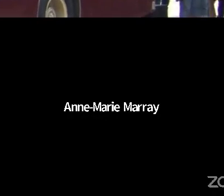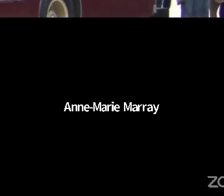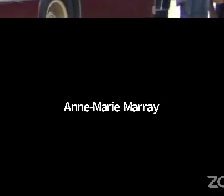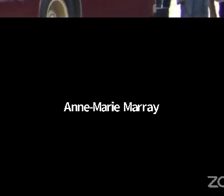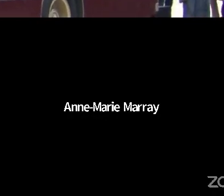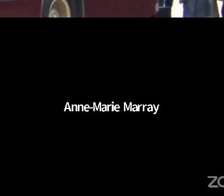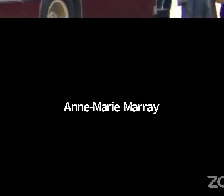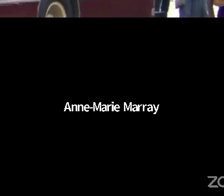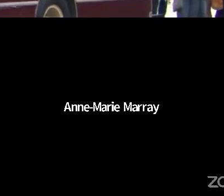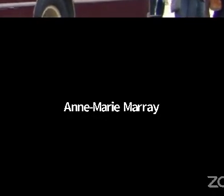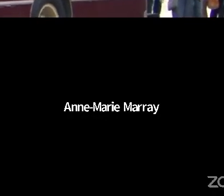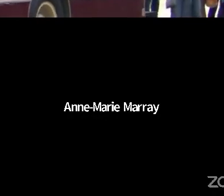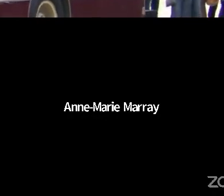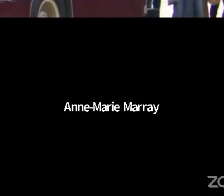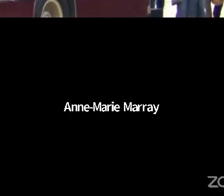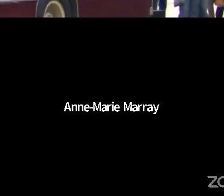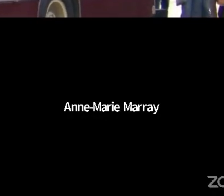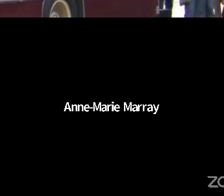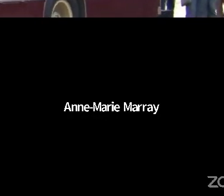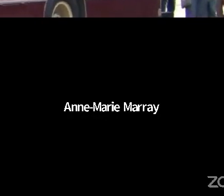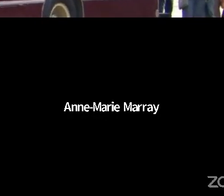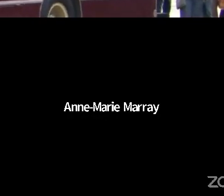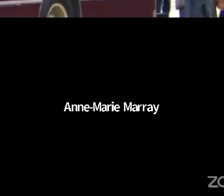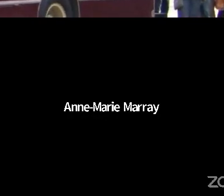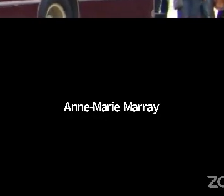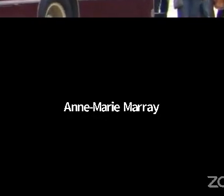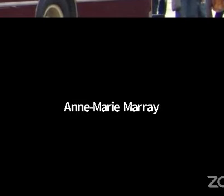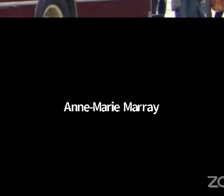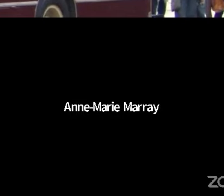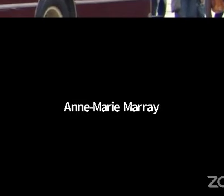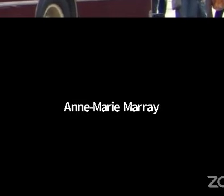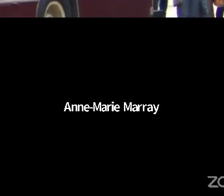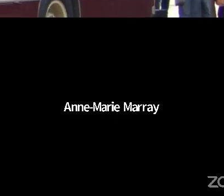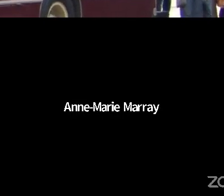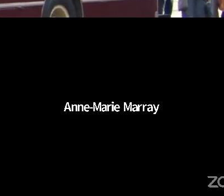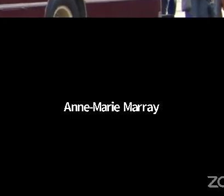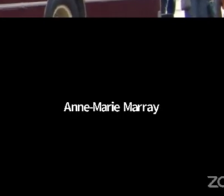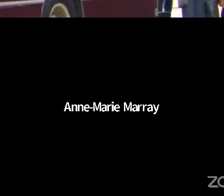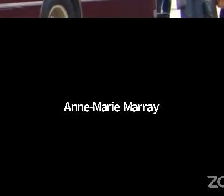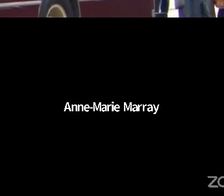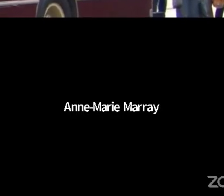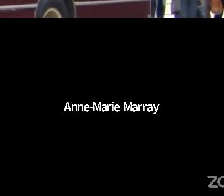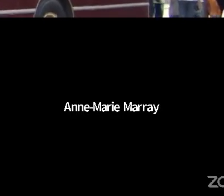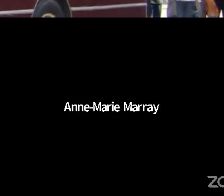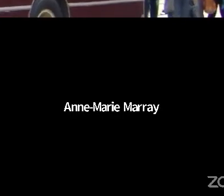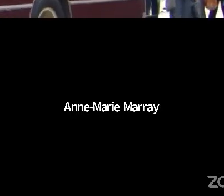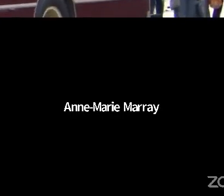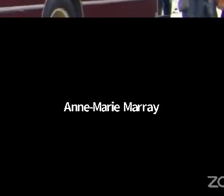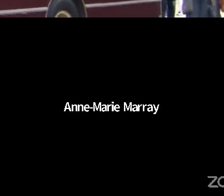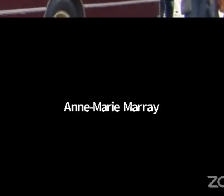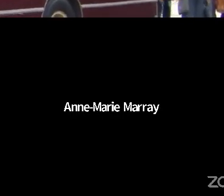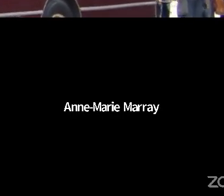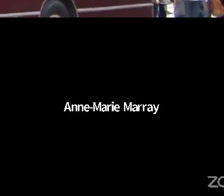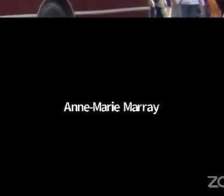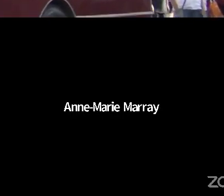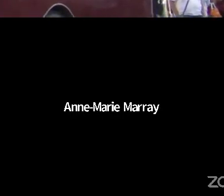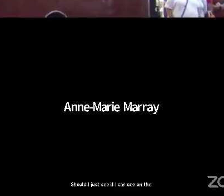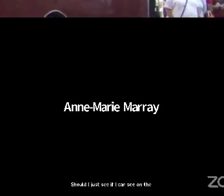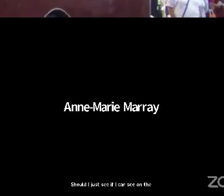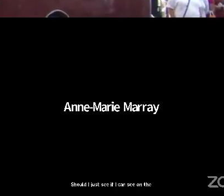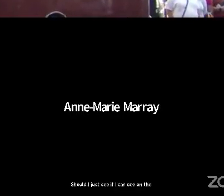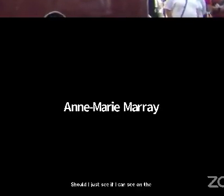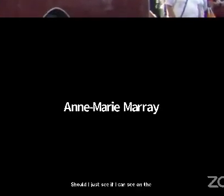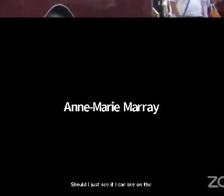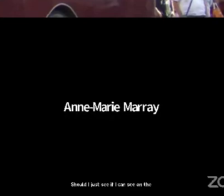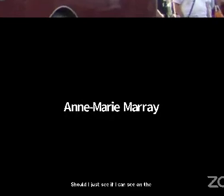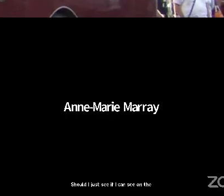are wider than our flares. And we're waiting for our latest arrivals. The magic bus to a new